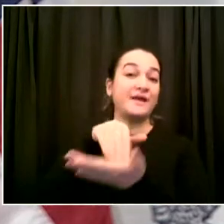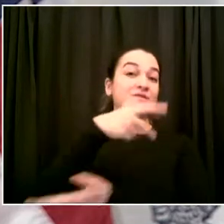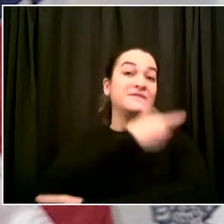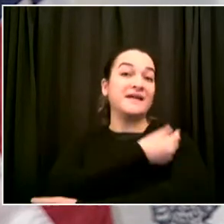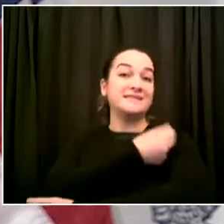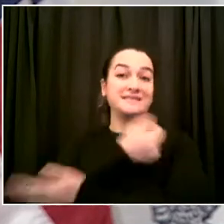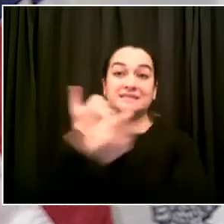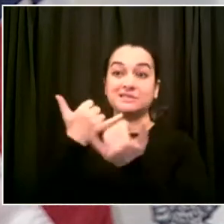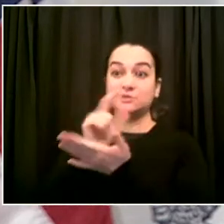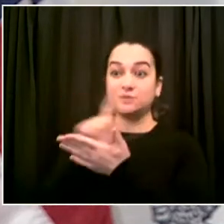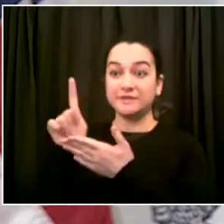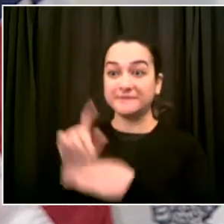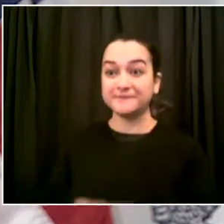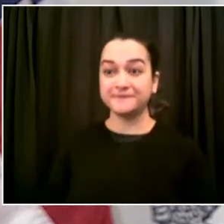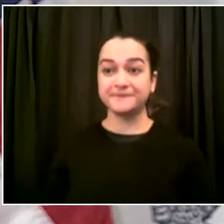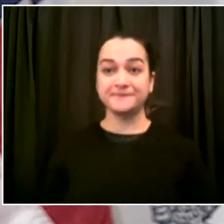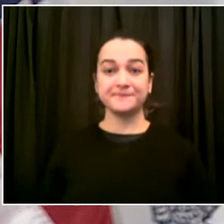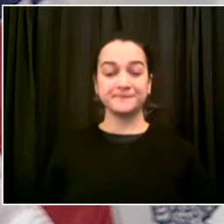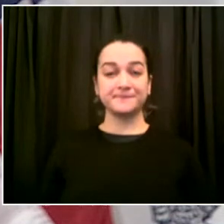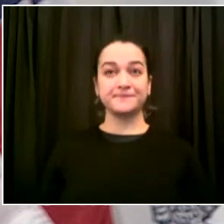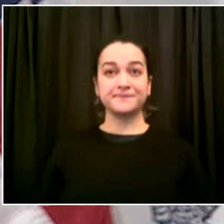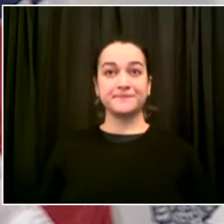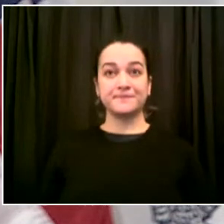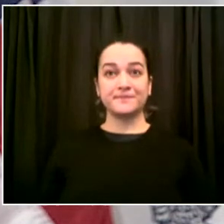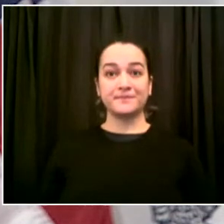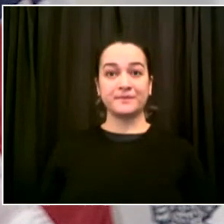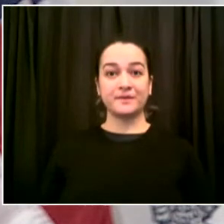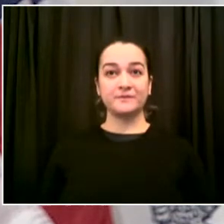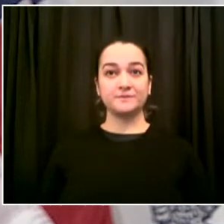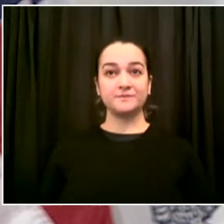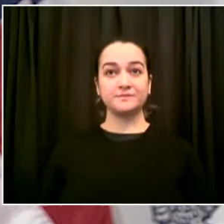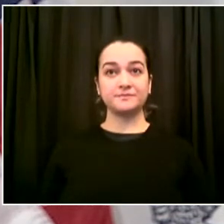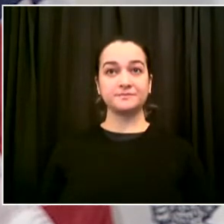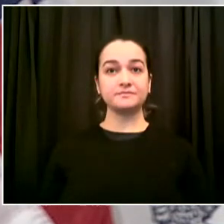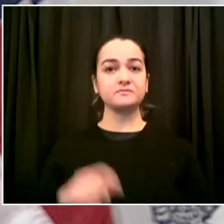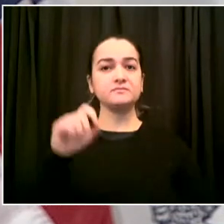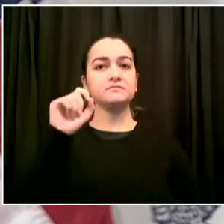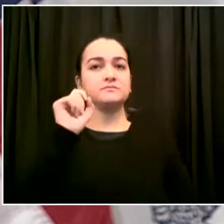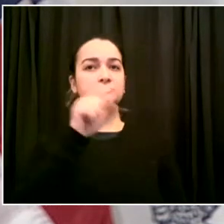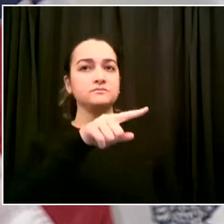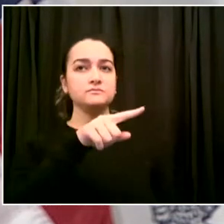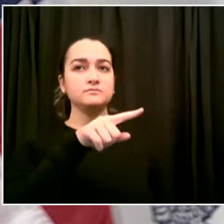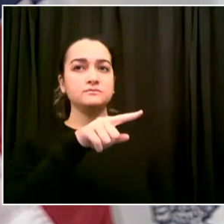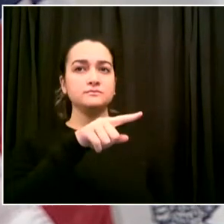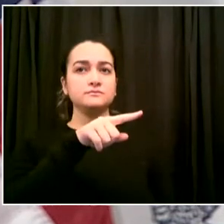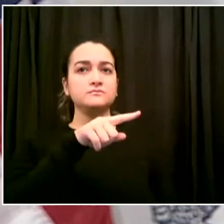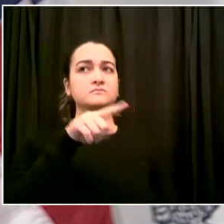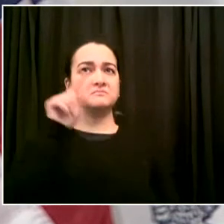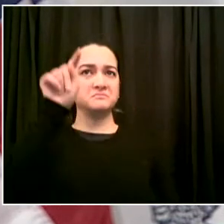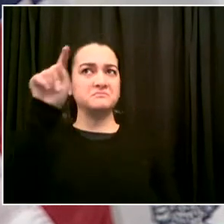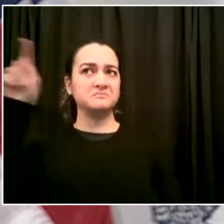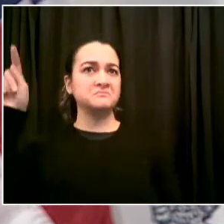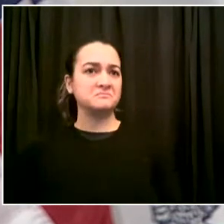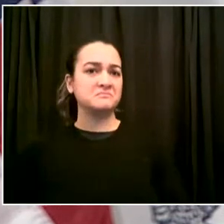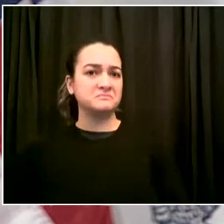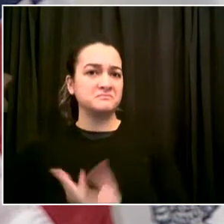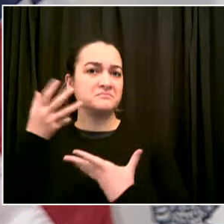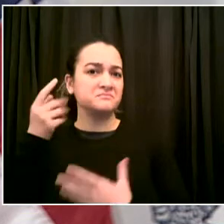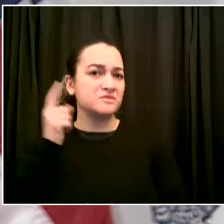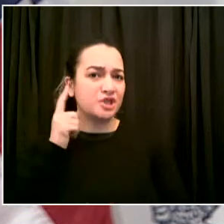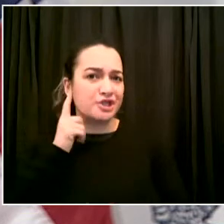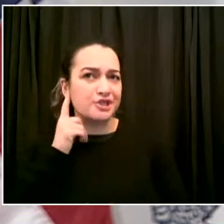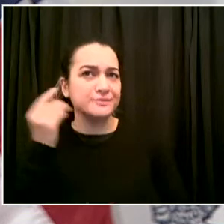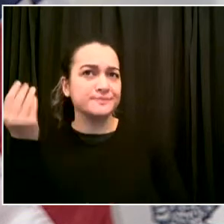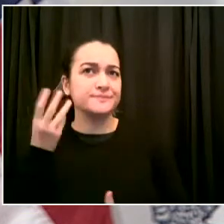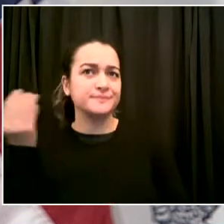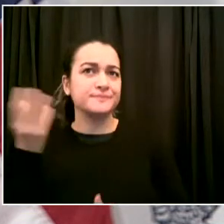the pandemic. Can you sympathize with those state health officials who have resigned? And also, with this